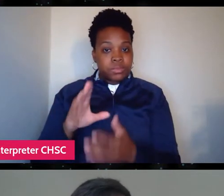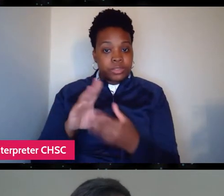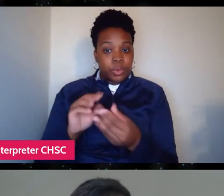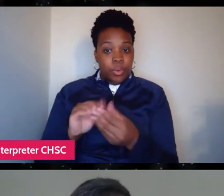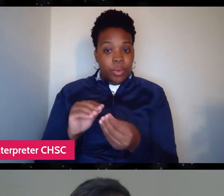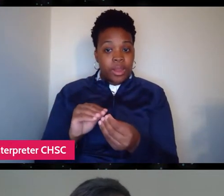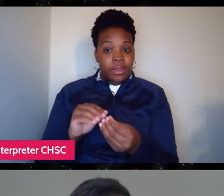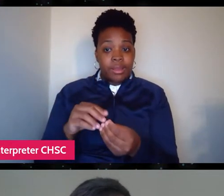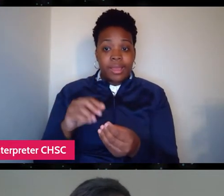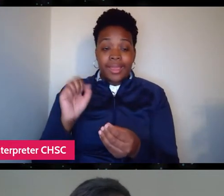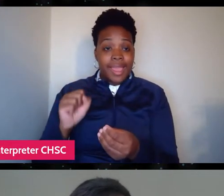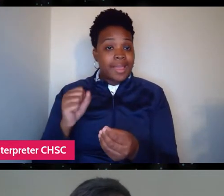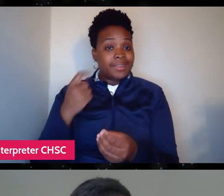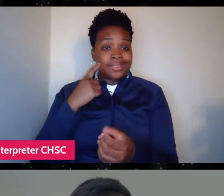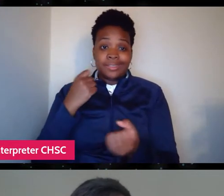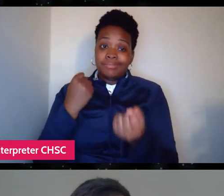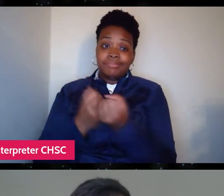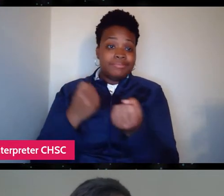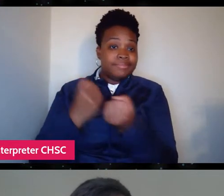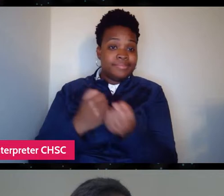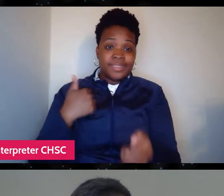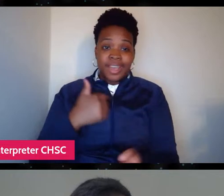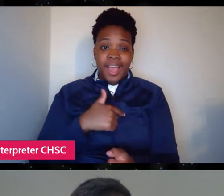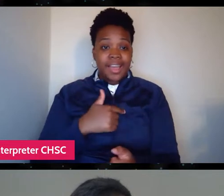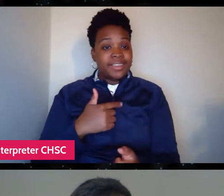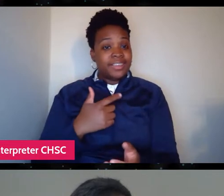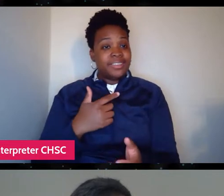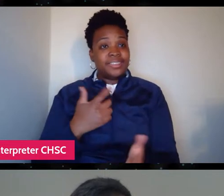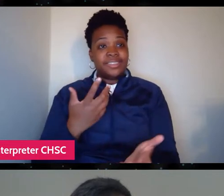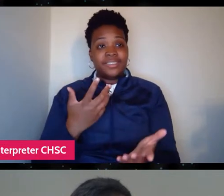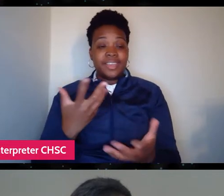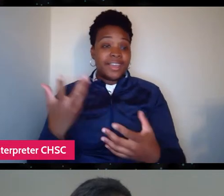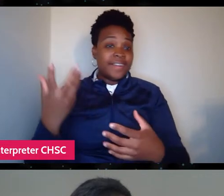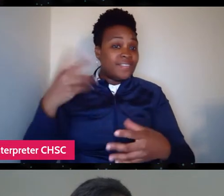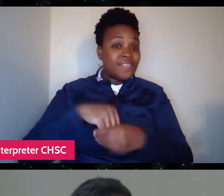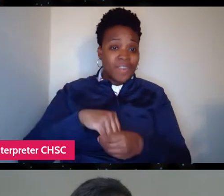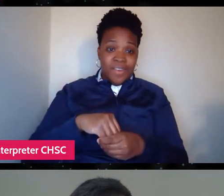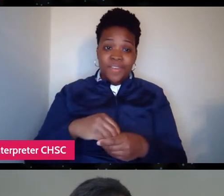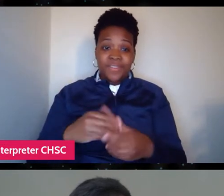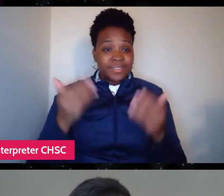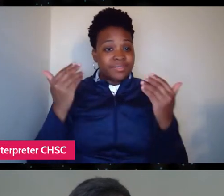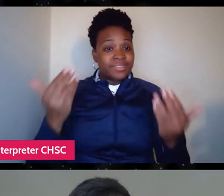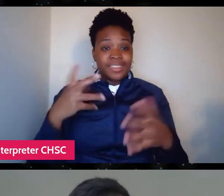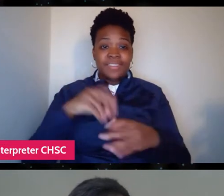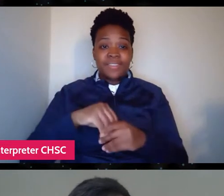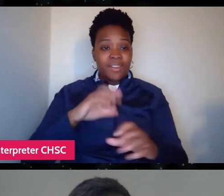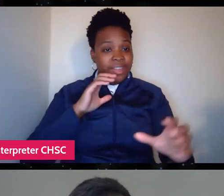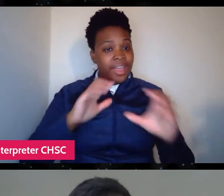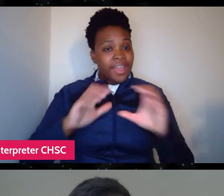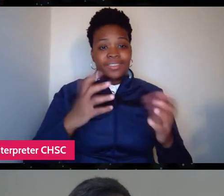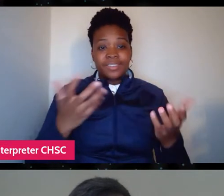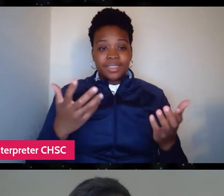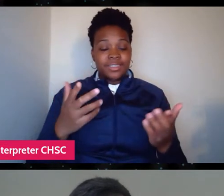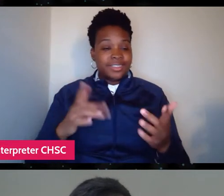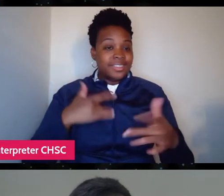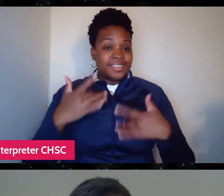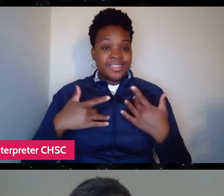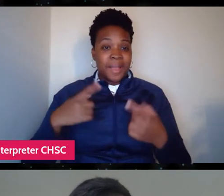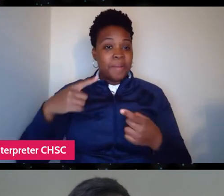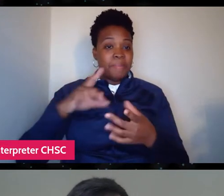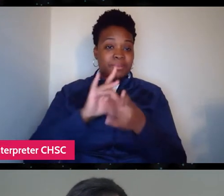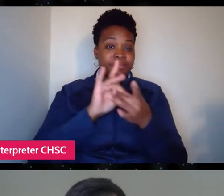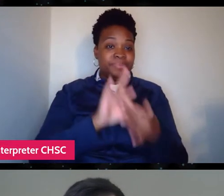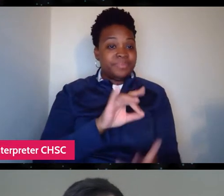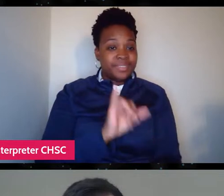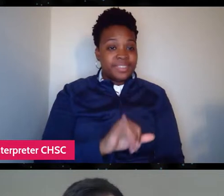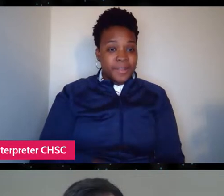just rally behind us, follow us. Get involved, you know, in the conversation and the excitement around it.